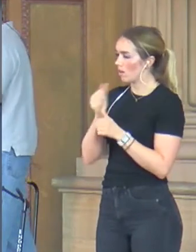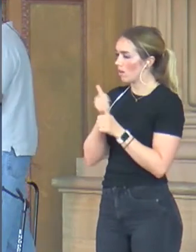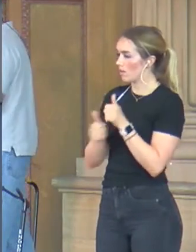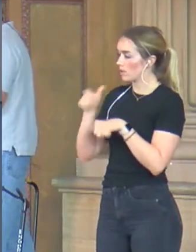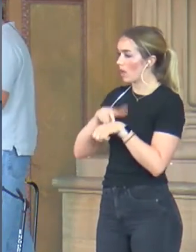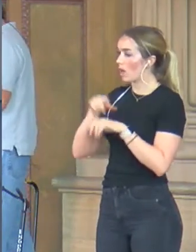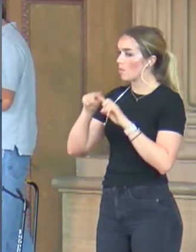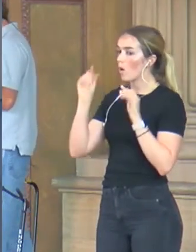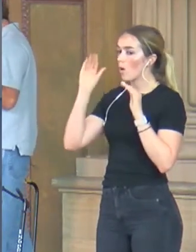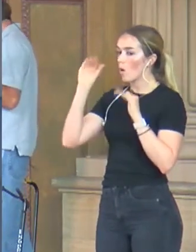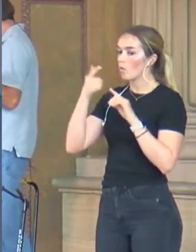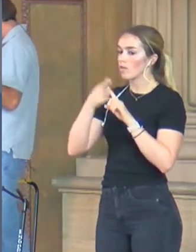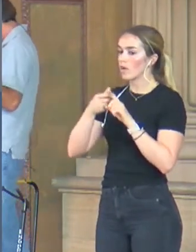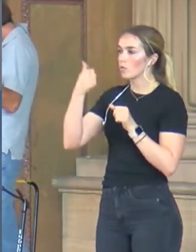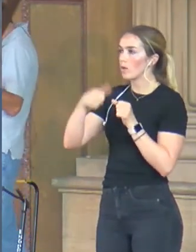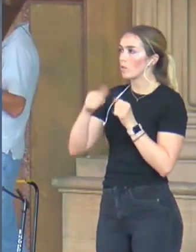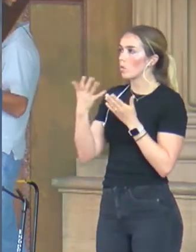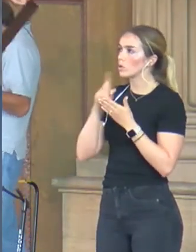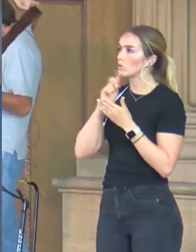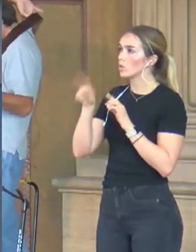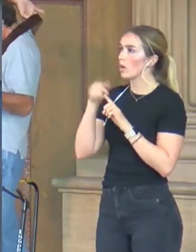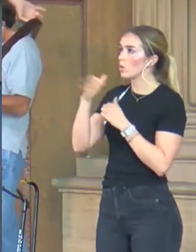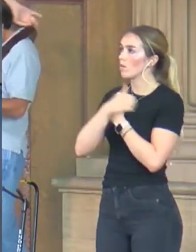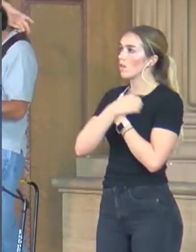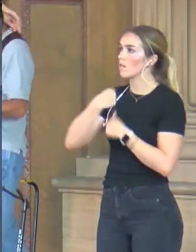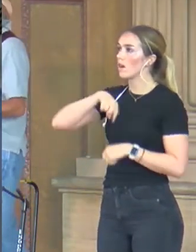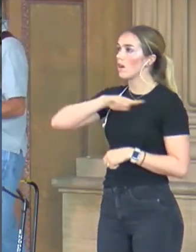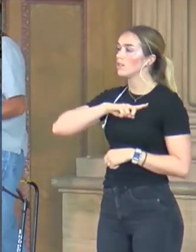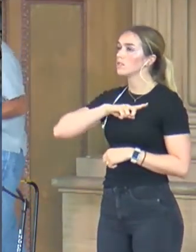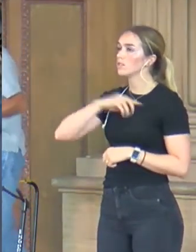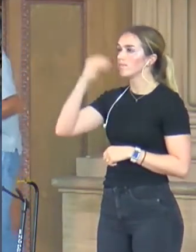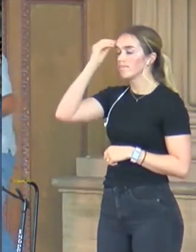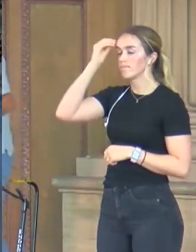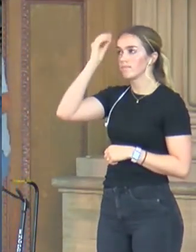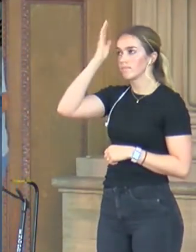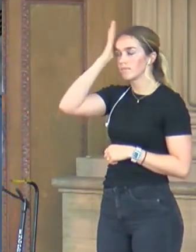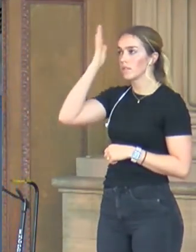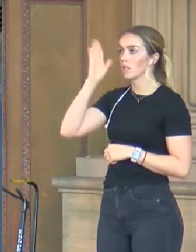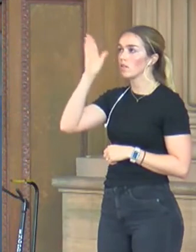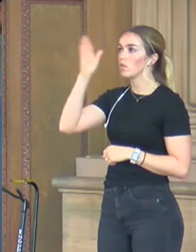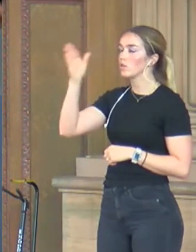but a hope that comes from remembering what's true about your love for us and the future we have with you.